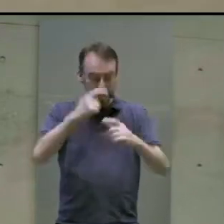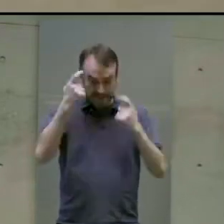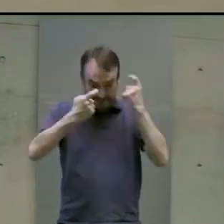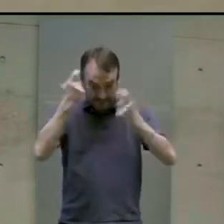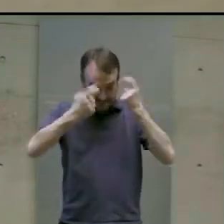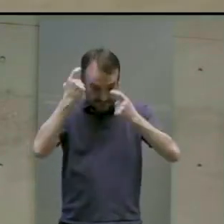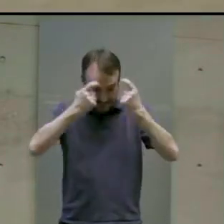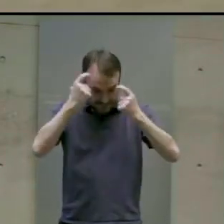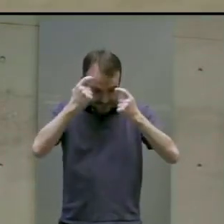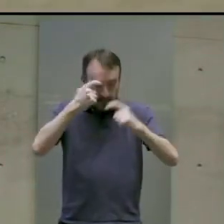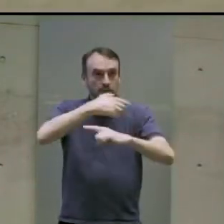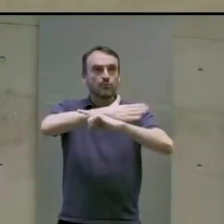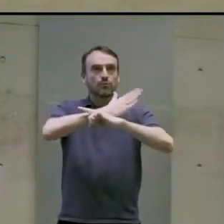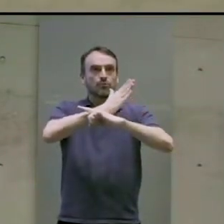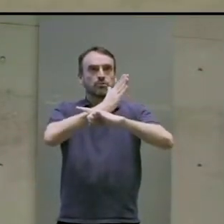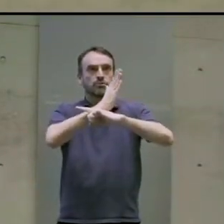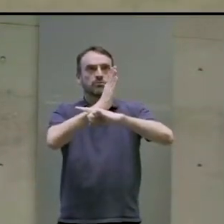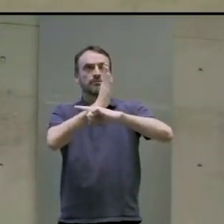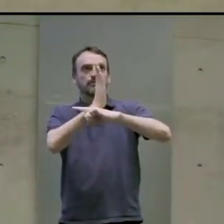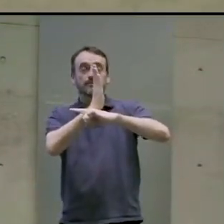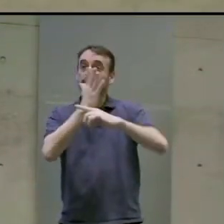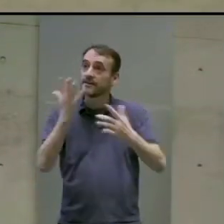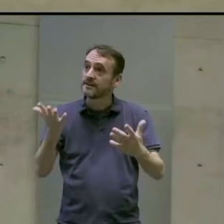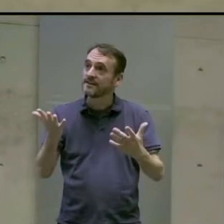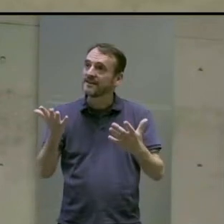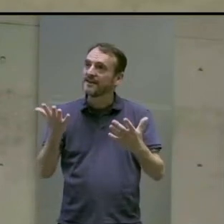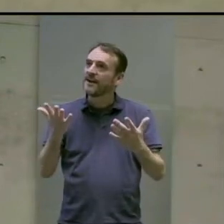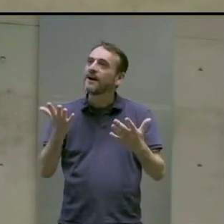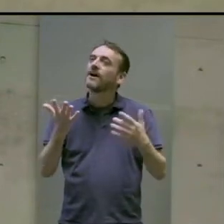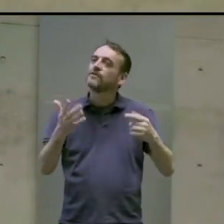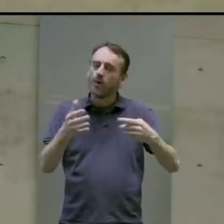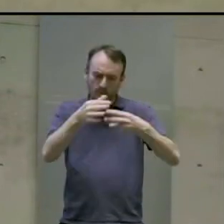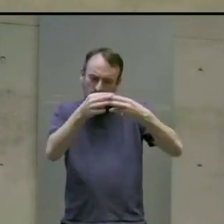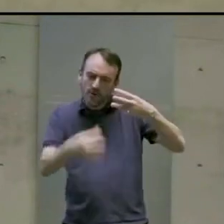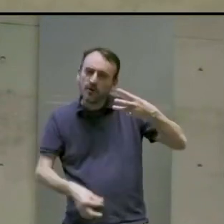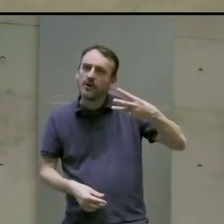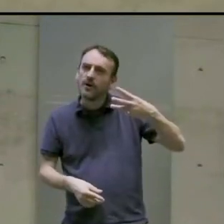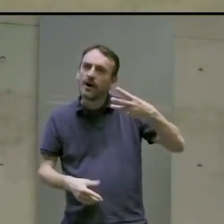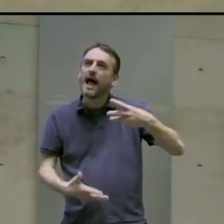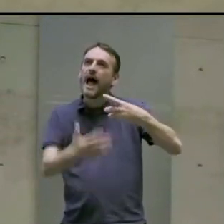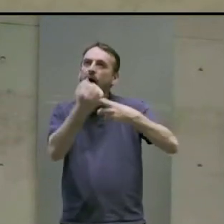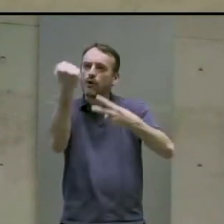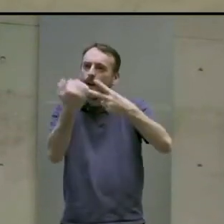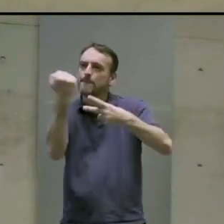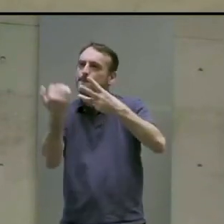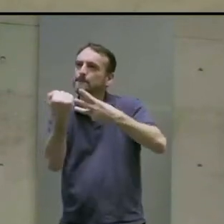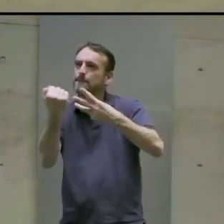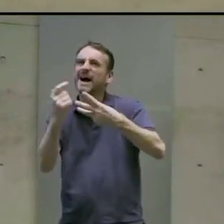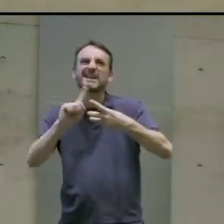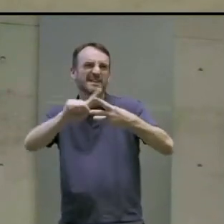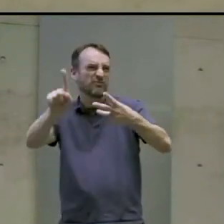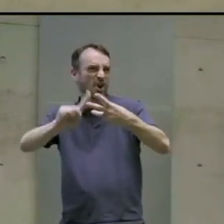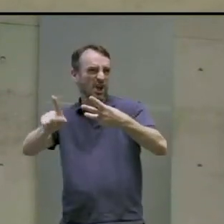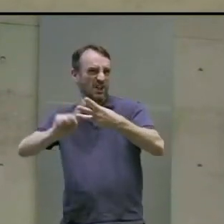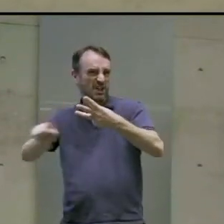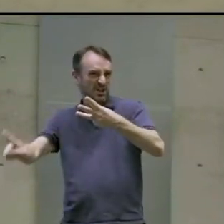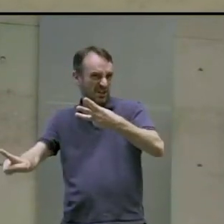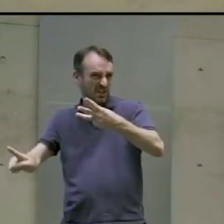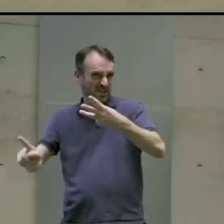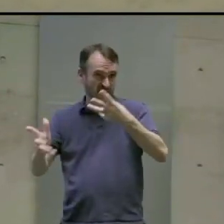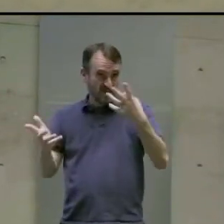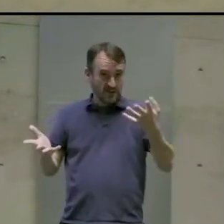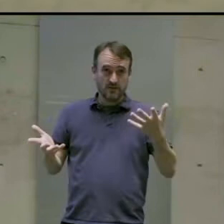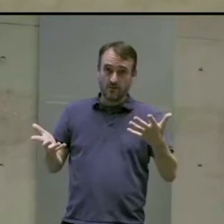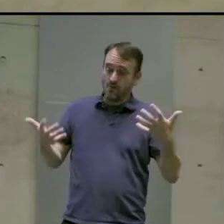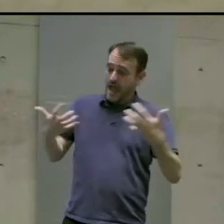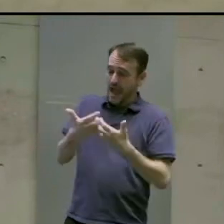the one that's correct. There are different outcomes depending on whether you do or don't successfully manage to navigate